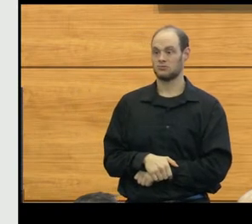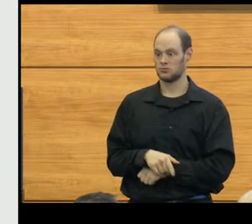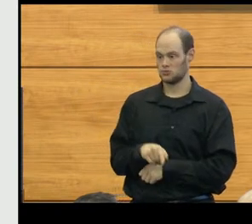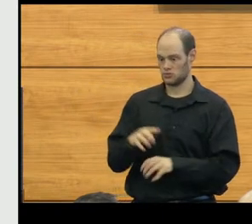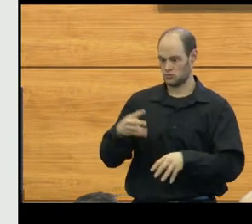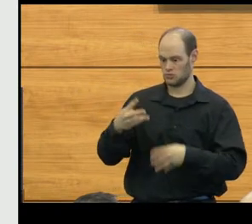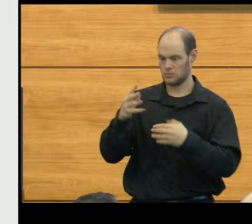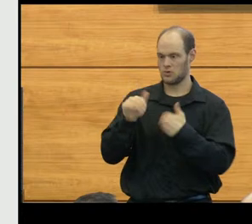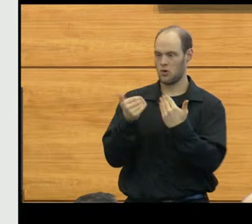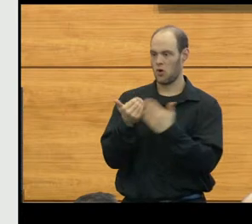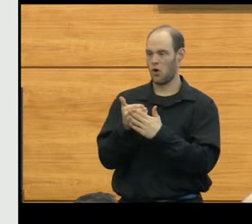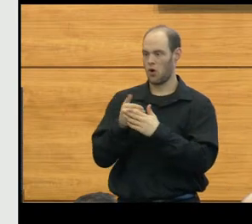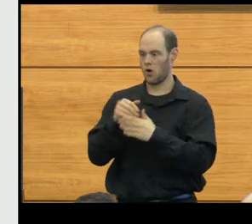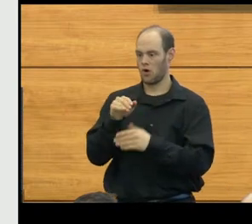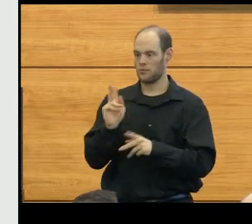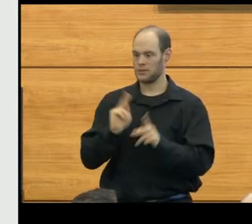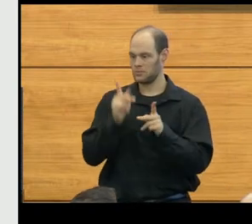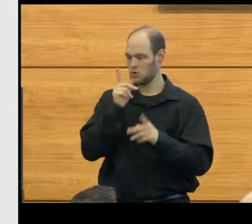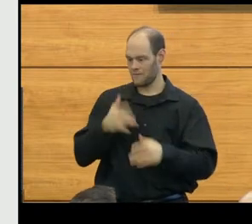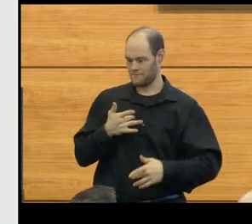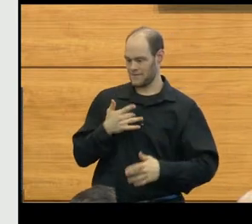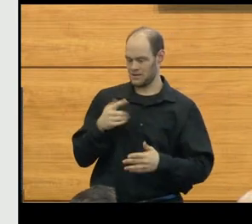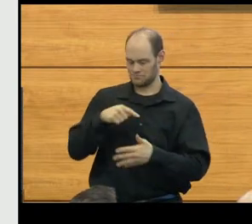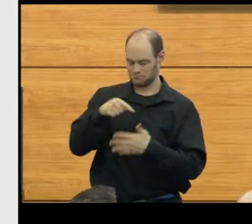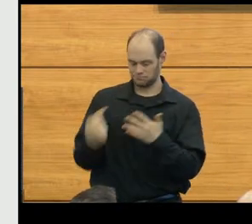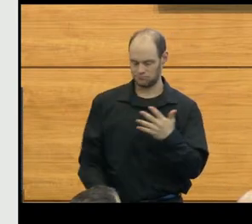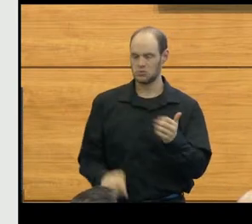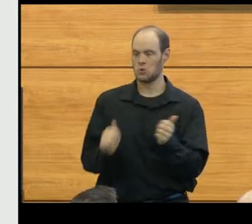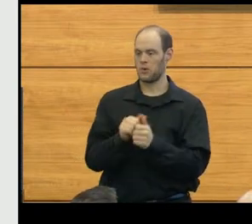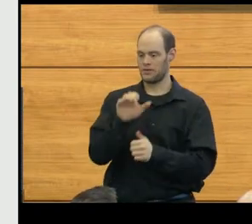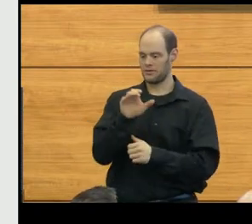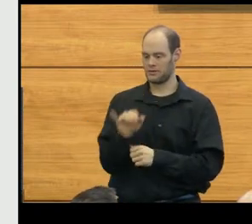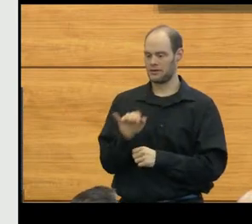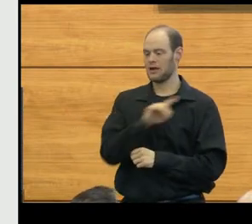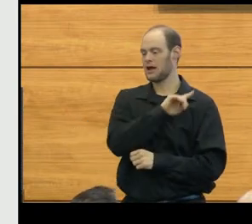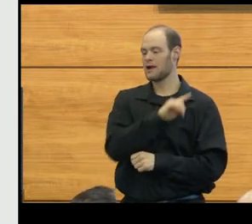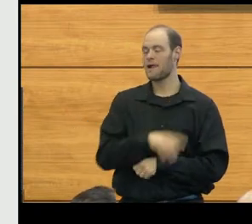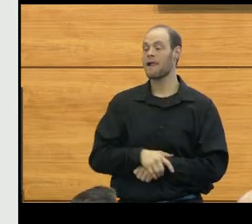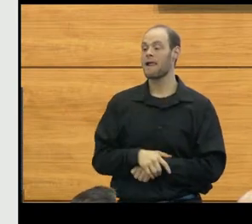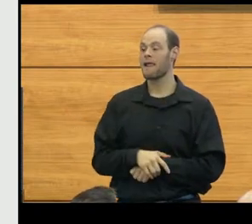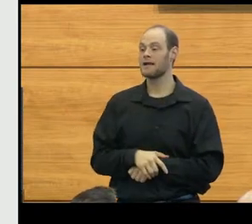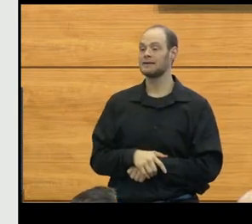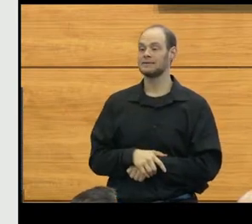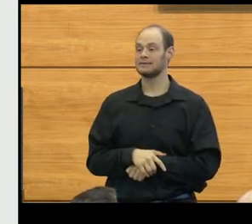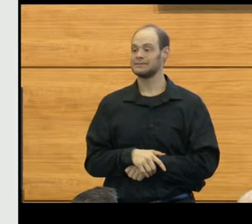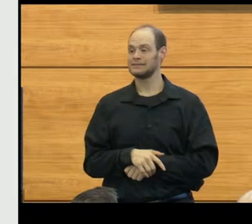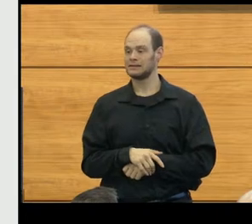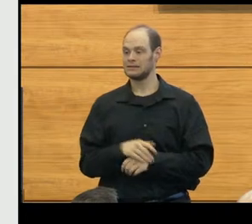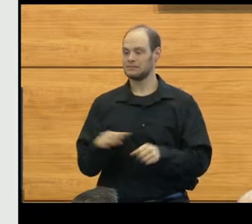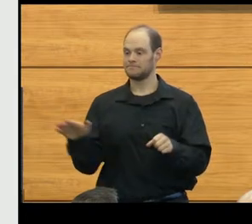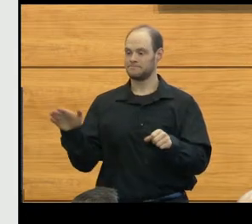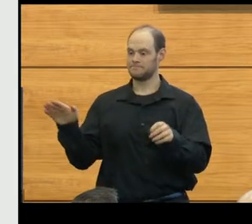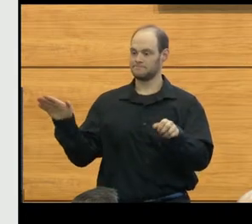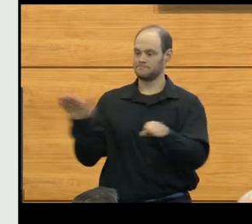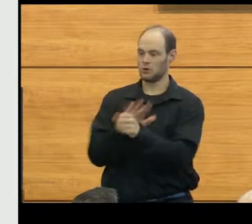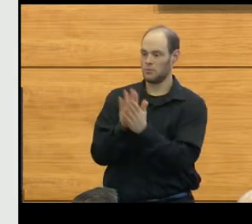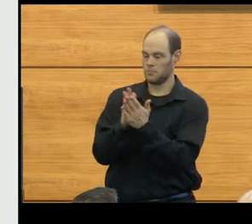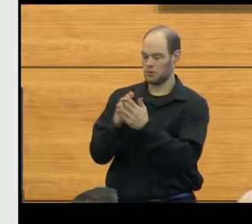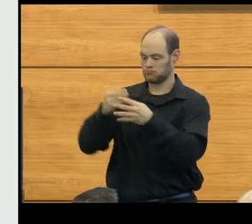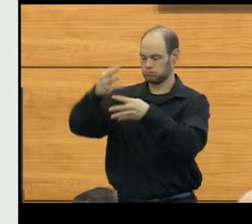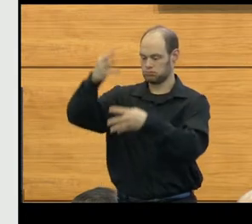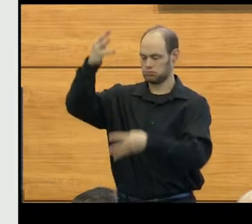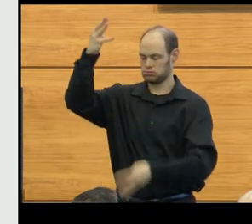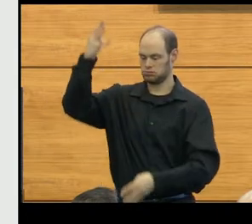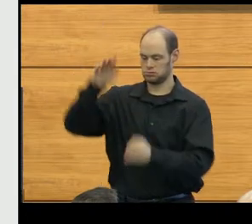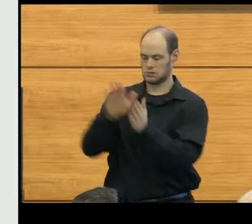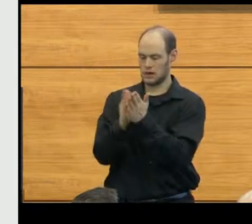you look at all of the symptoms and all of the things that have been associated with Chiari's, however, it literally fills up an entire textbook of